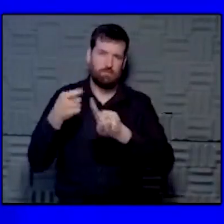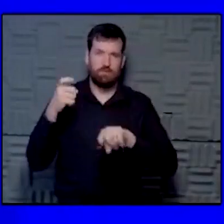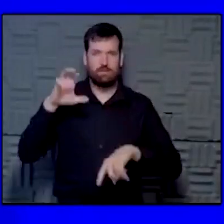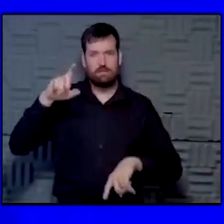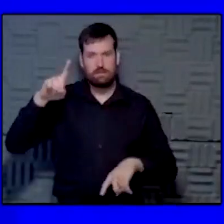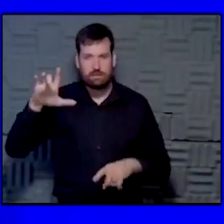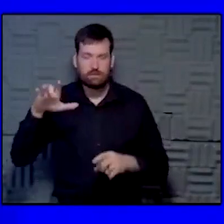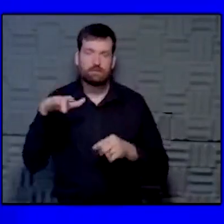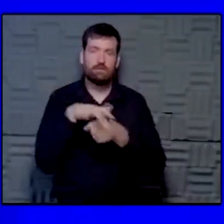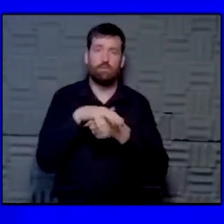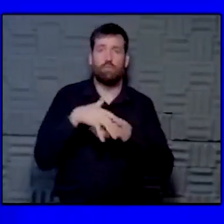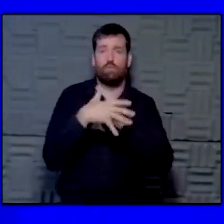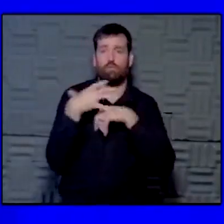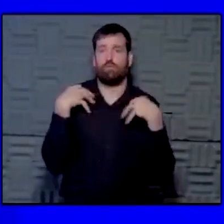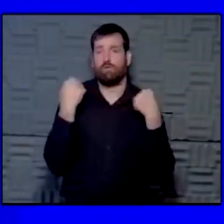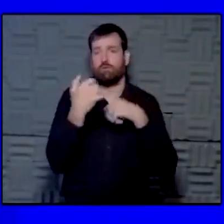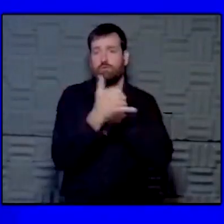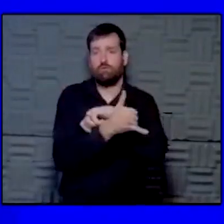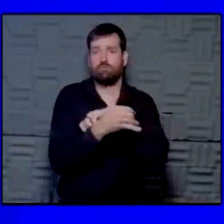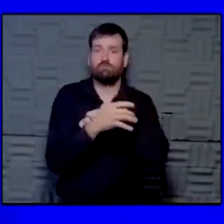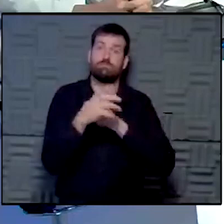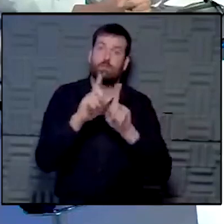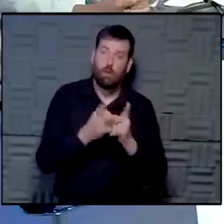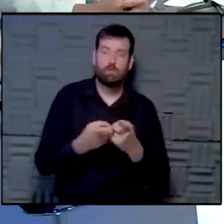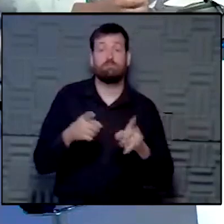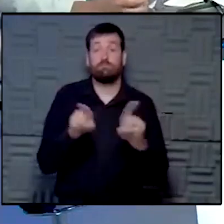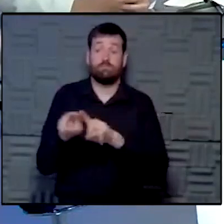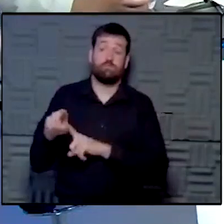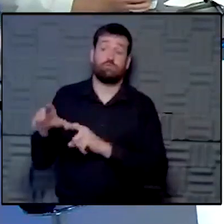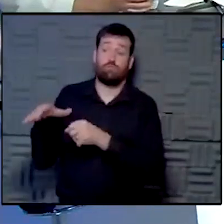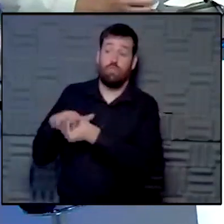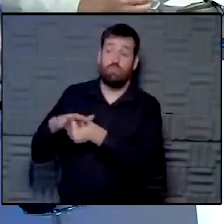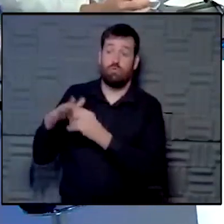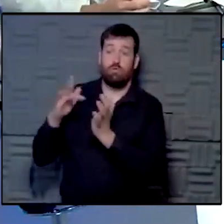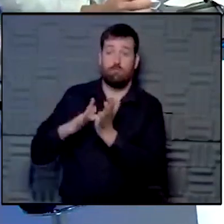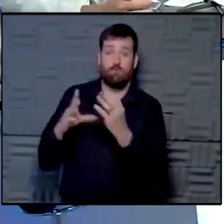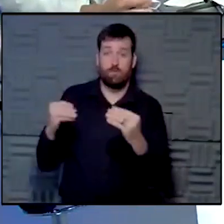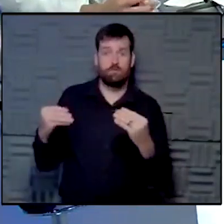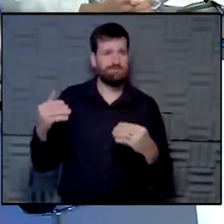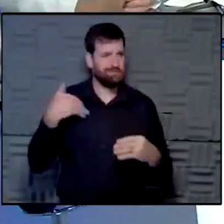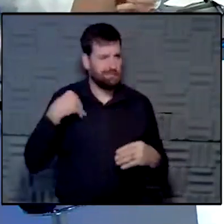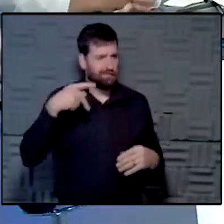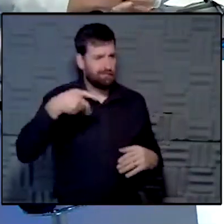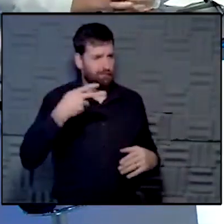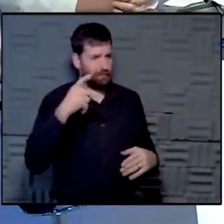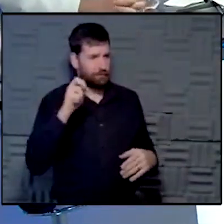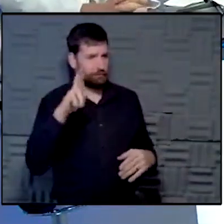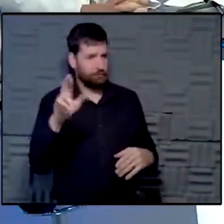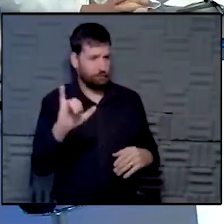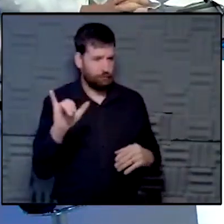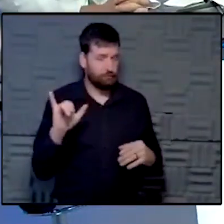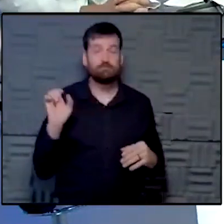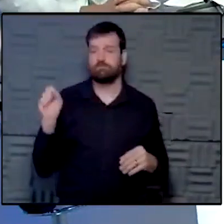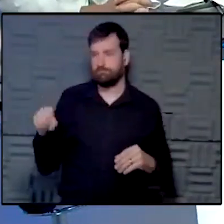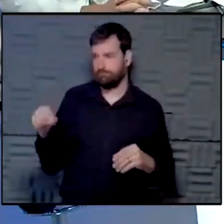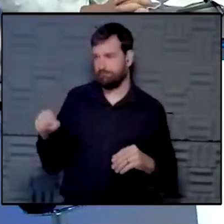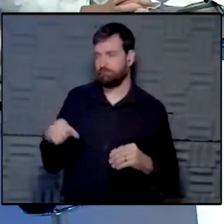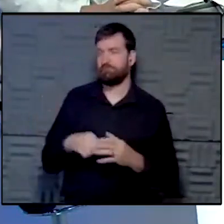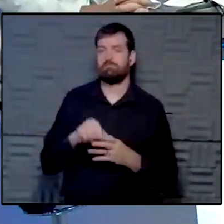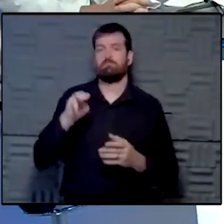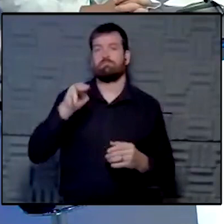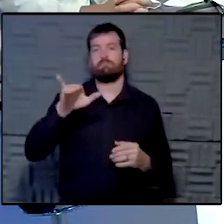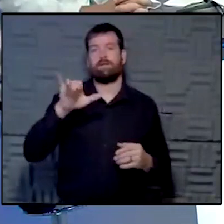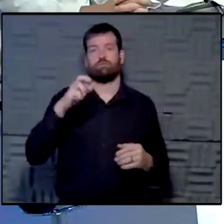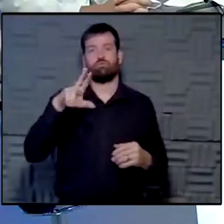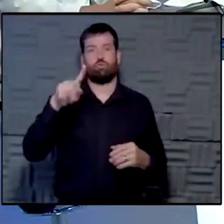local health department. So I would check there as well. As well as your local pharmacy. Because we have Pfizer too, I We have believe. Pfizer as well. Yep, So go to my chart if